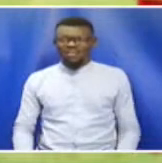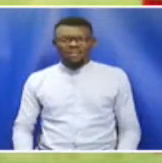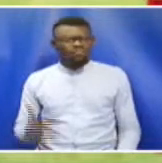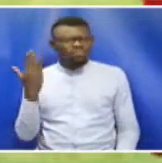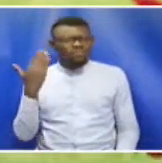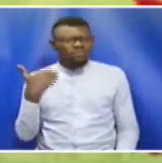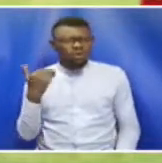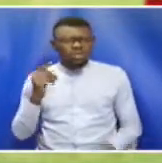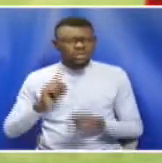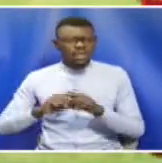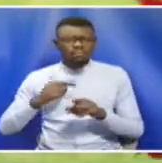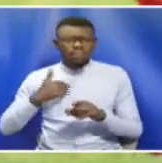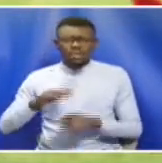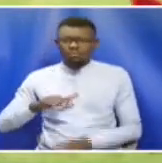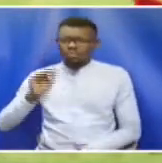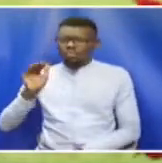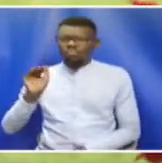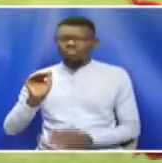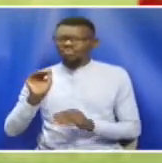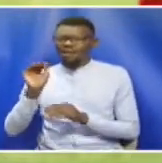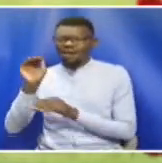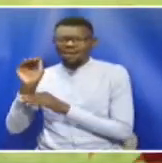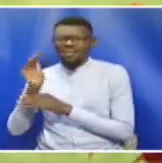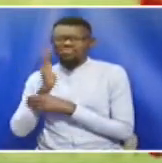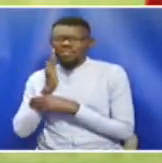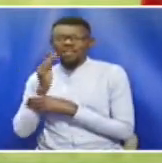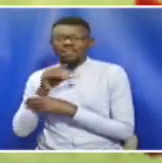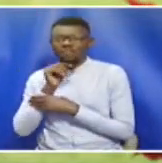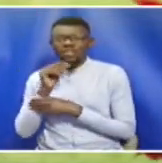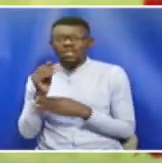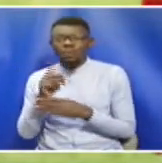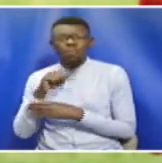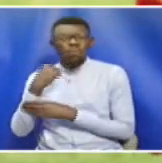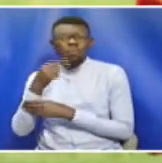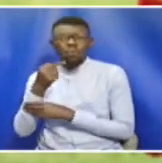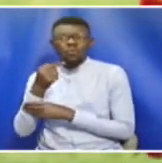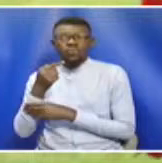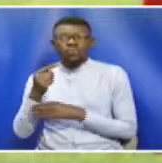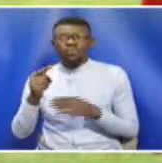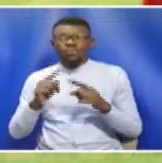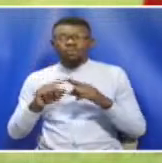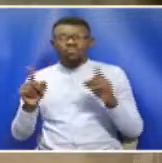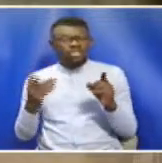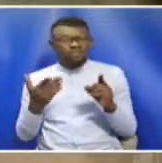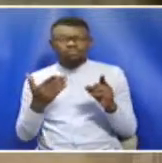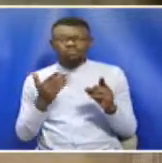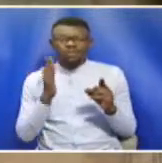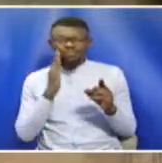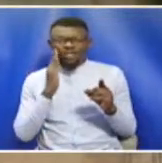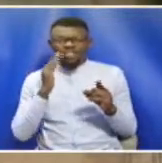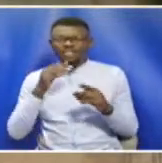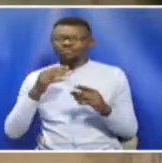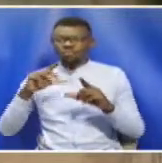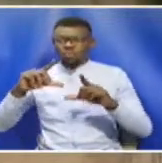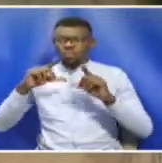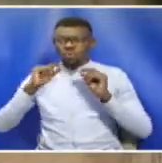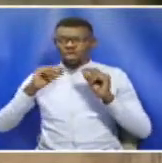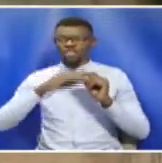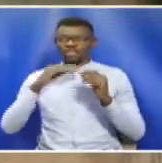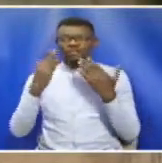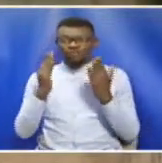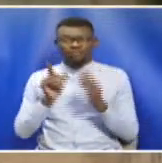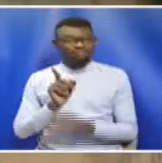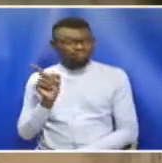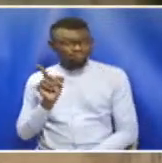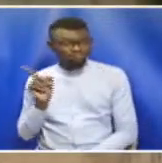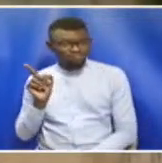father? And she had a hard time explaining to me that, of course, he's no more. Isaiah Ongaga is the